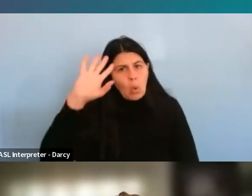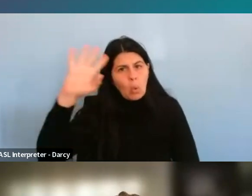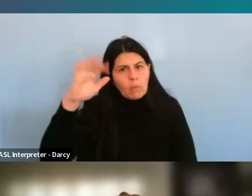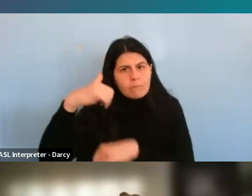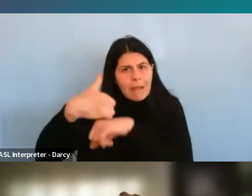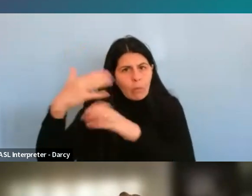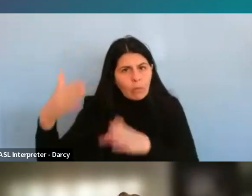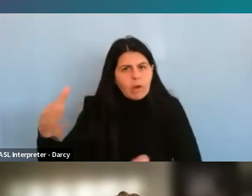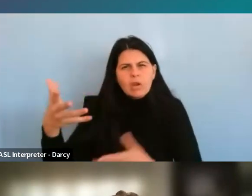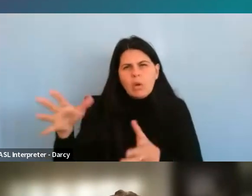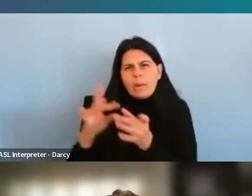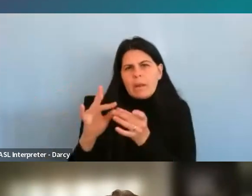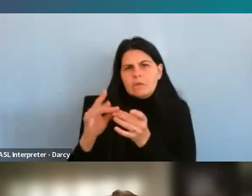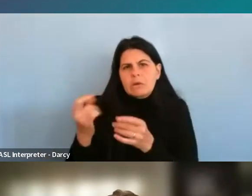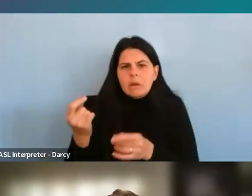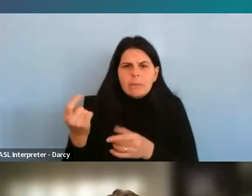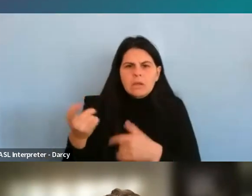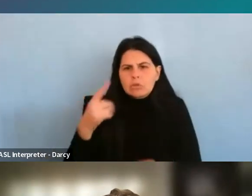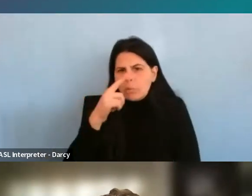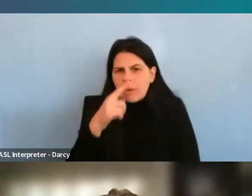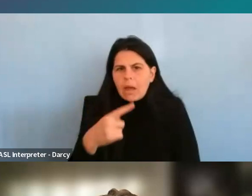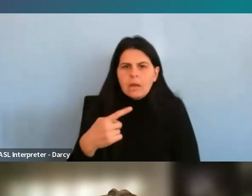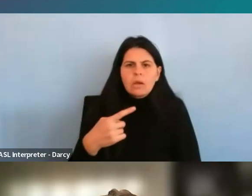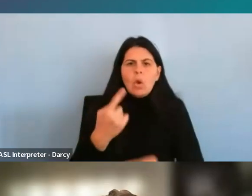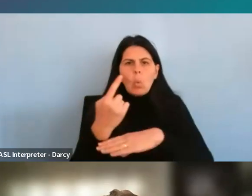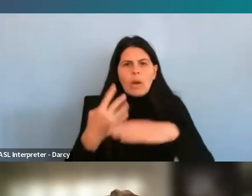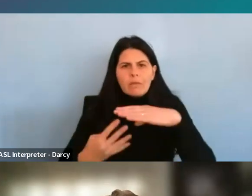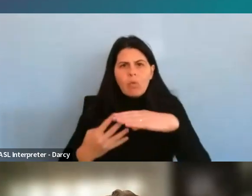bit about 1 in 4 and what you're trying to do?